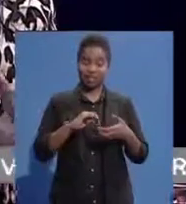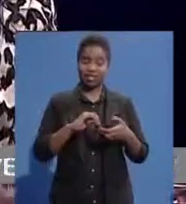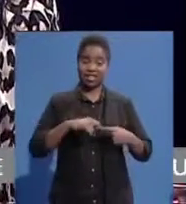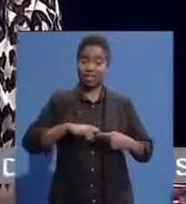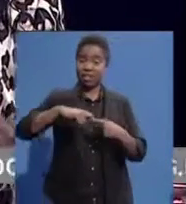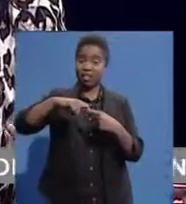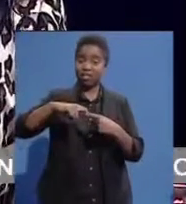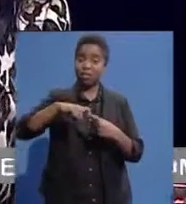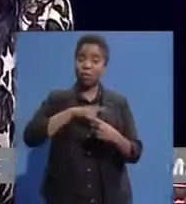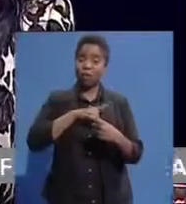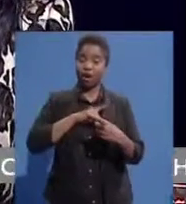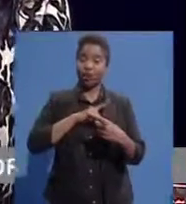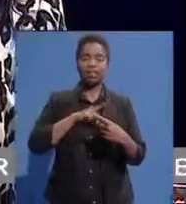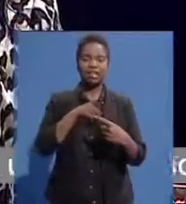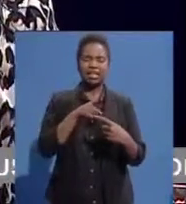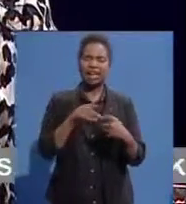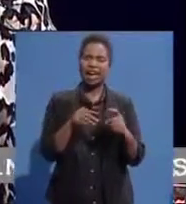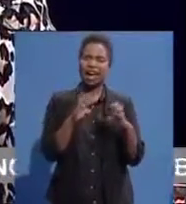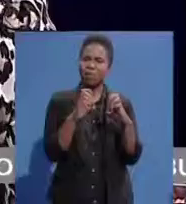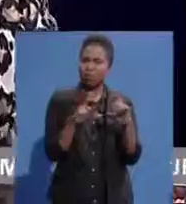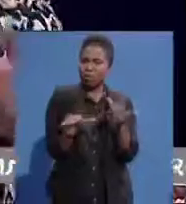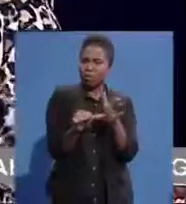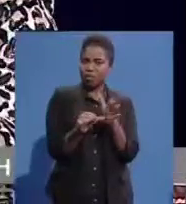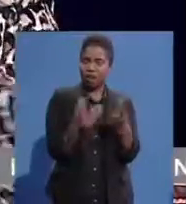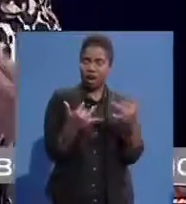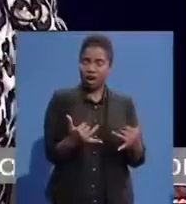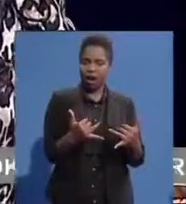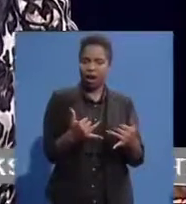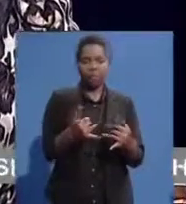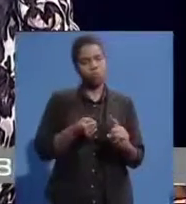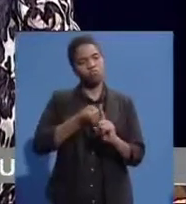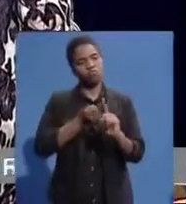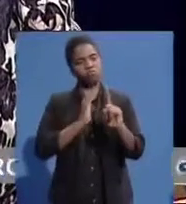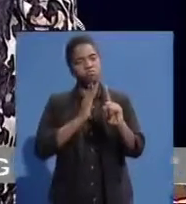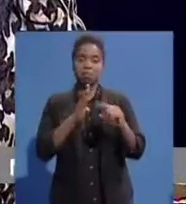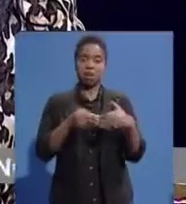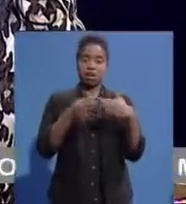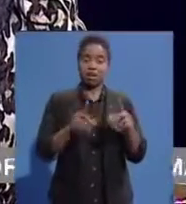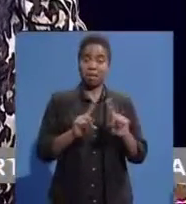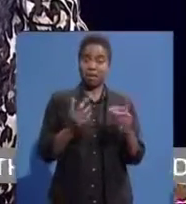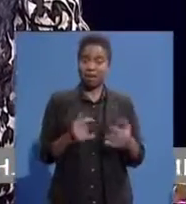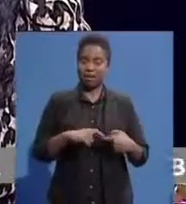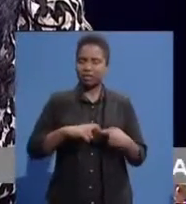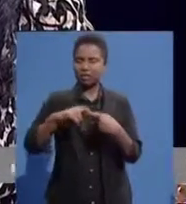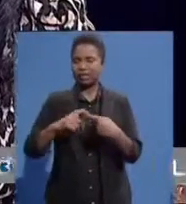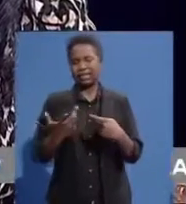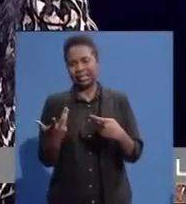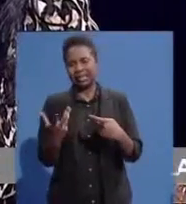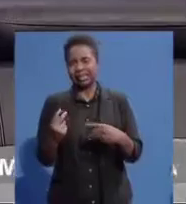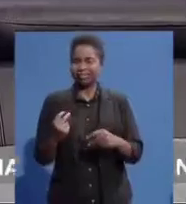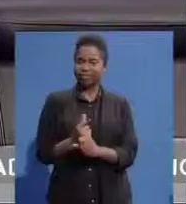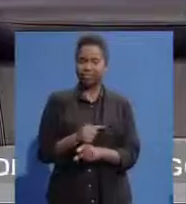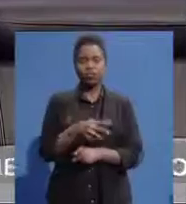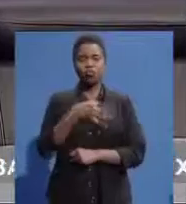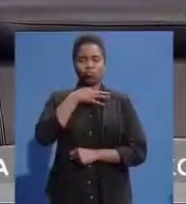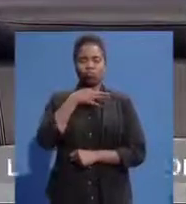important factor for you is a huge risk to take in order to set that example for people to stand up for what your beliefs are. Yes, I